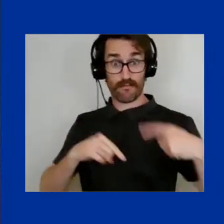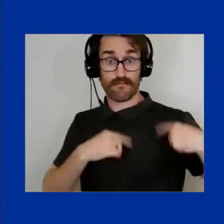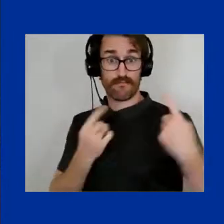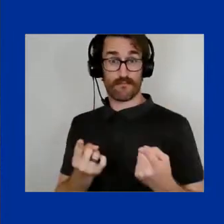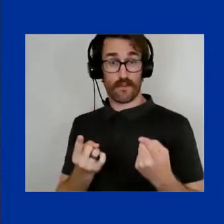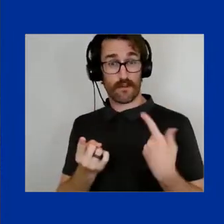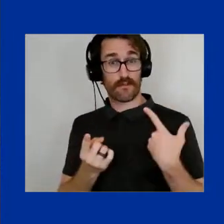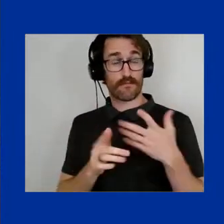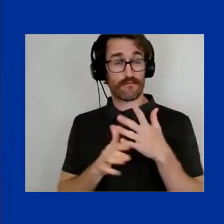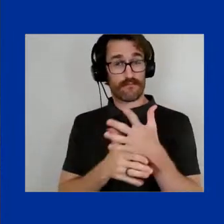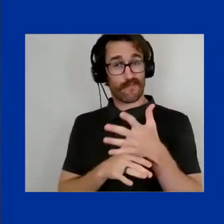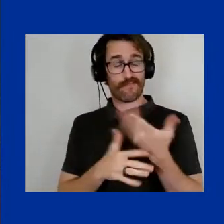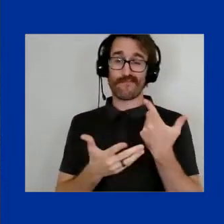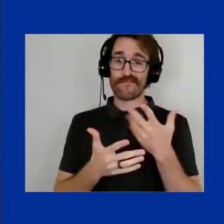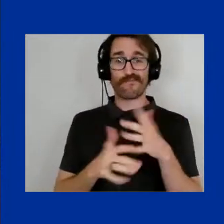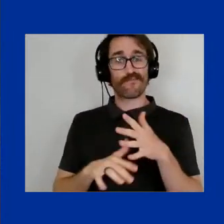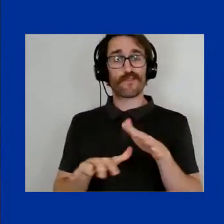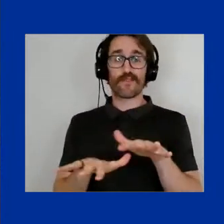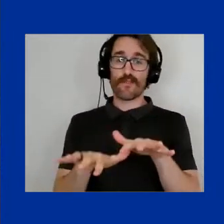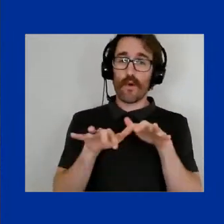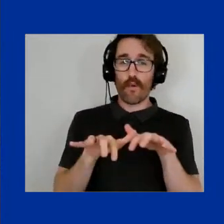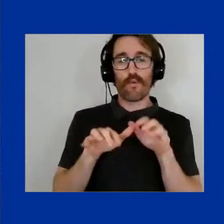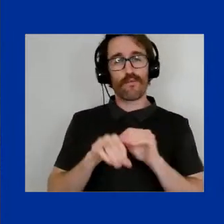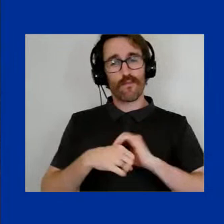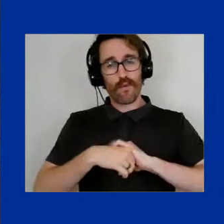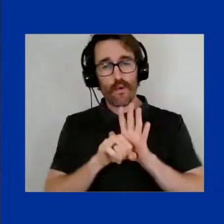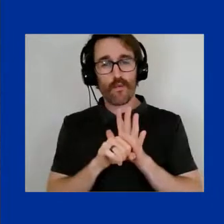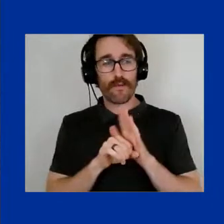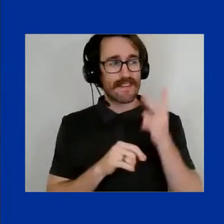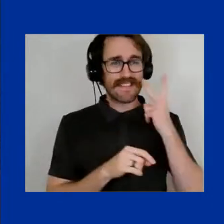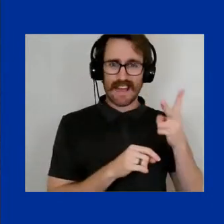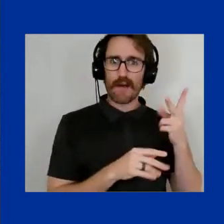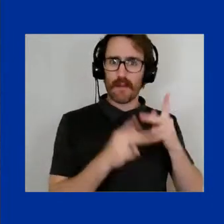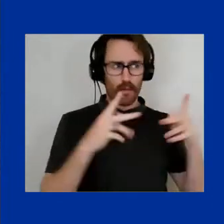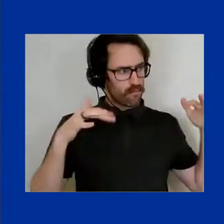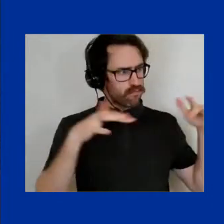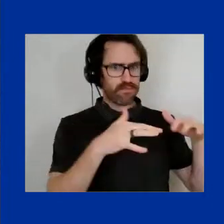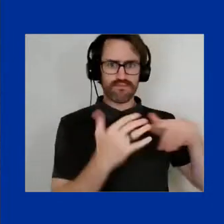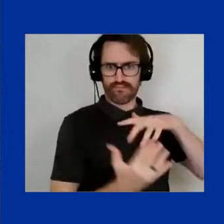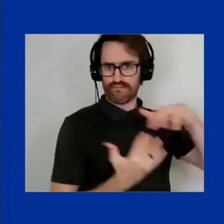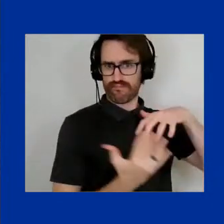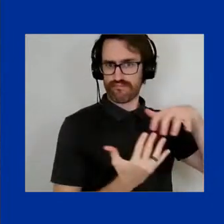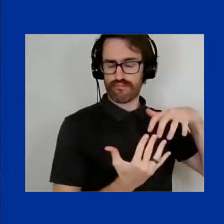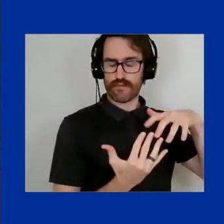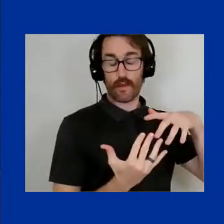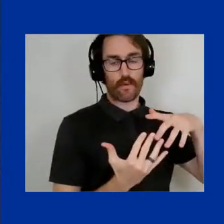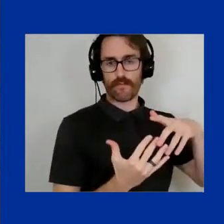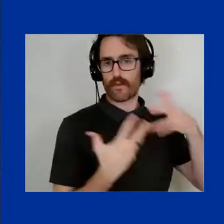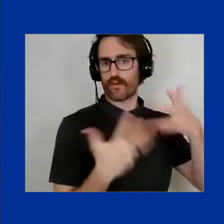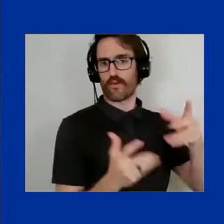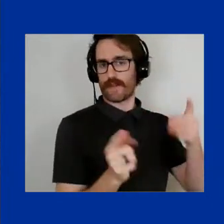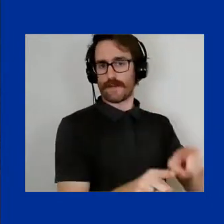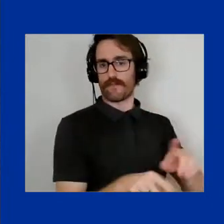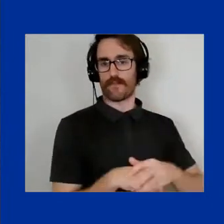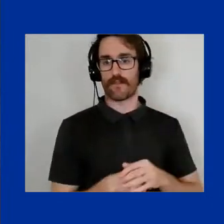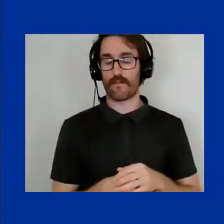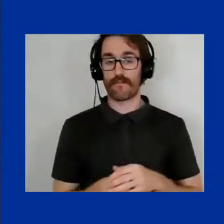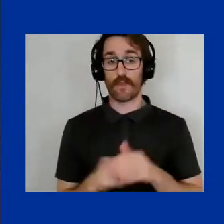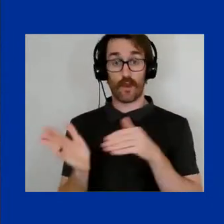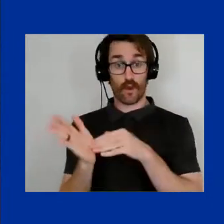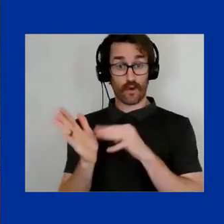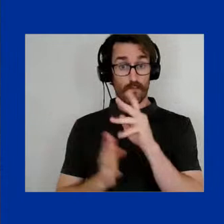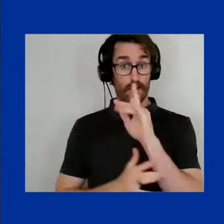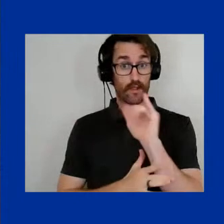doing to not continue. I think we heard clearly from Dr. Malotny today of what we're facing as far